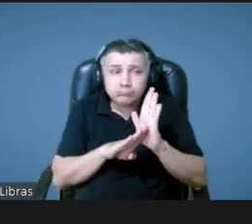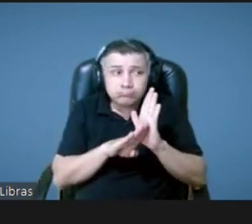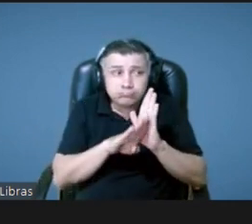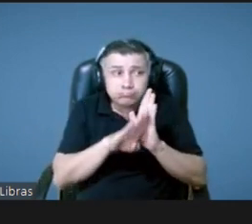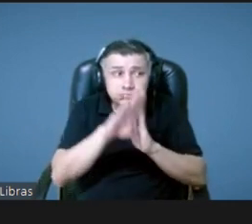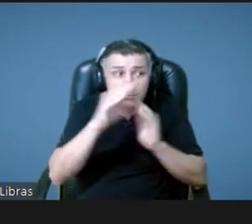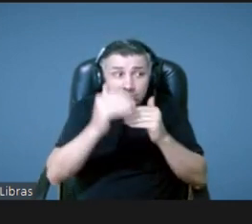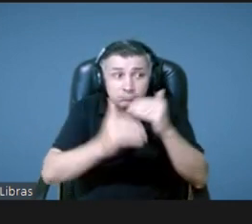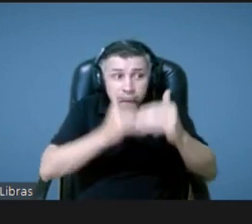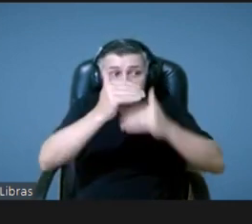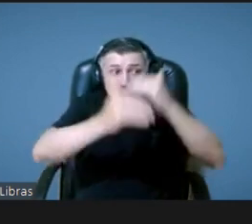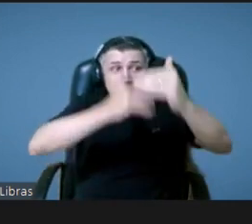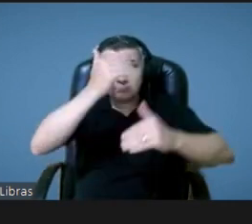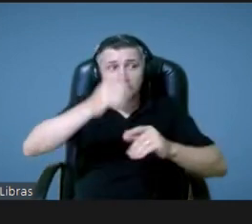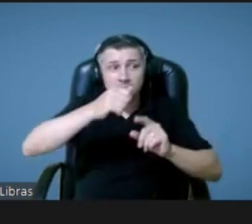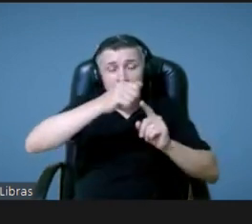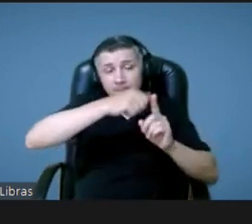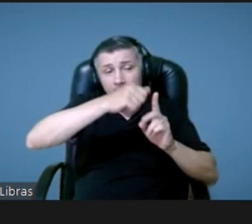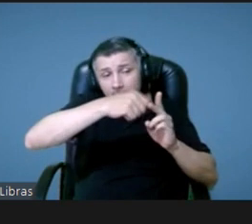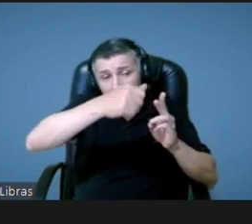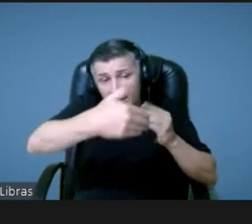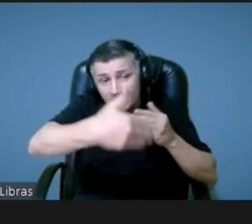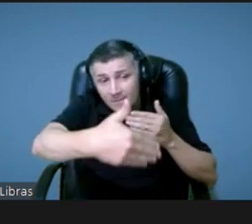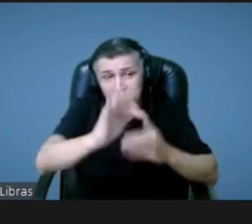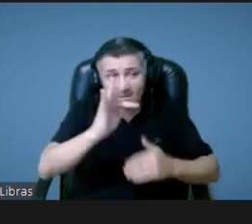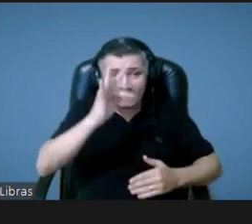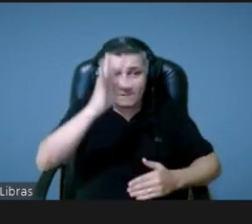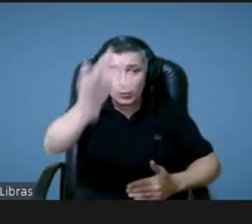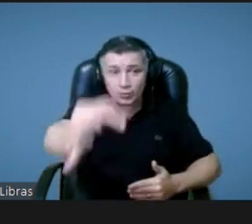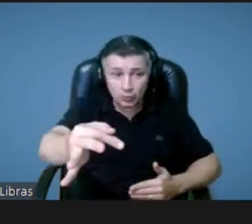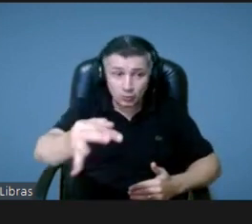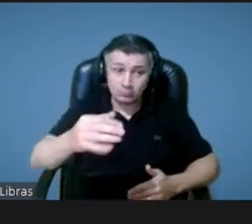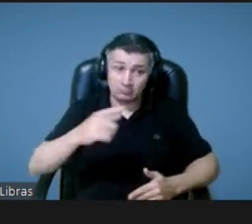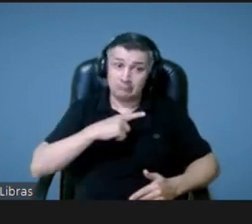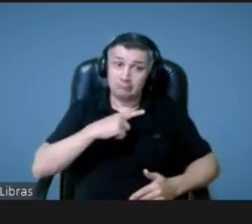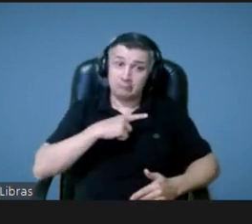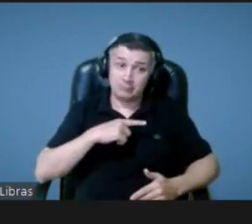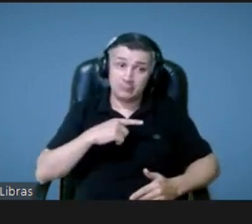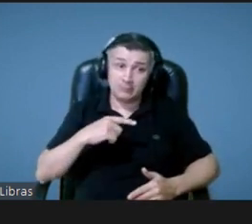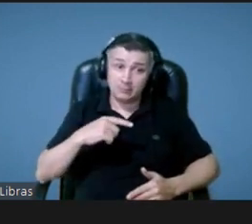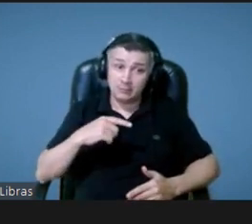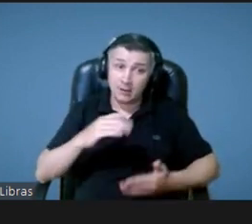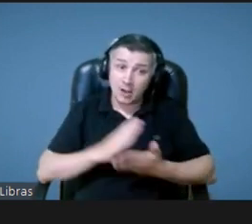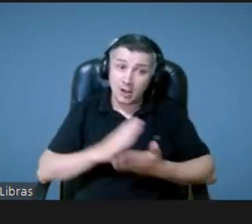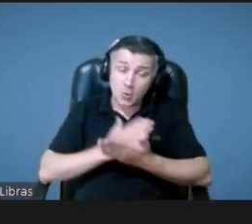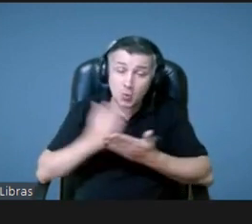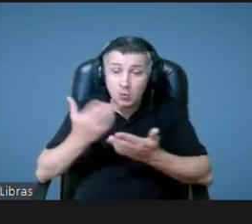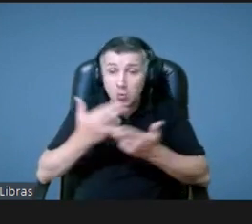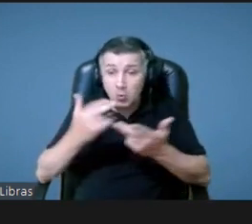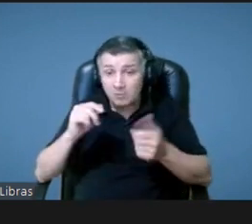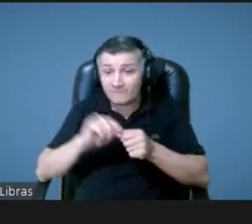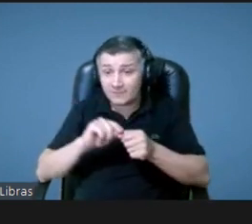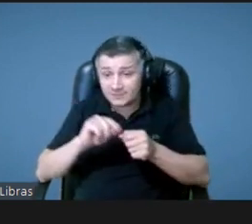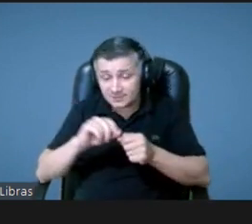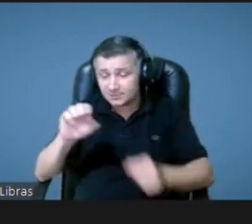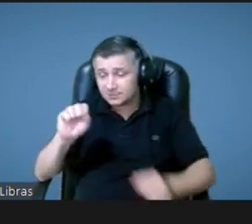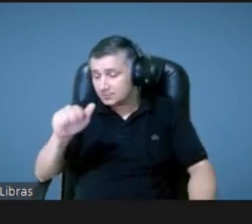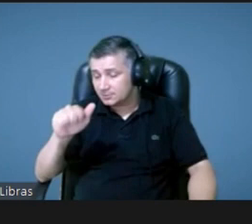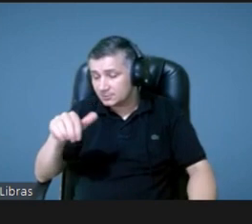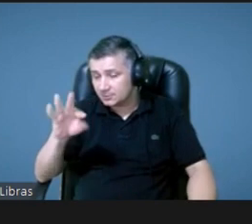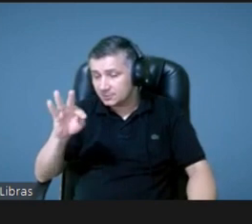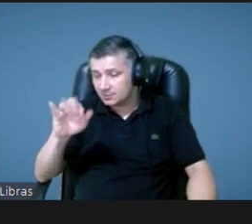to understand what you can say about the leverage going forward. You have some